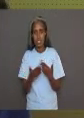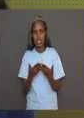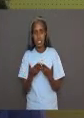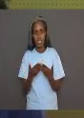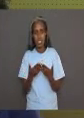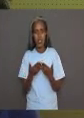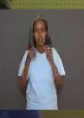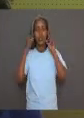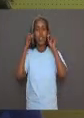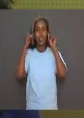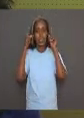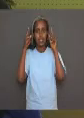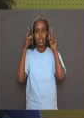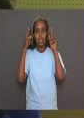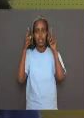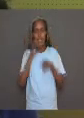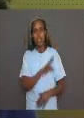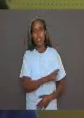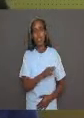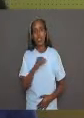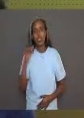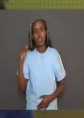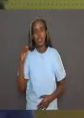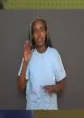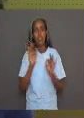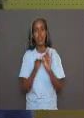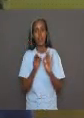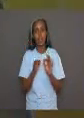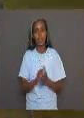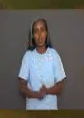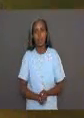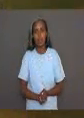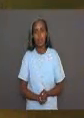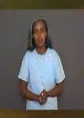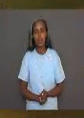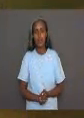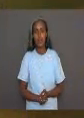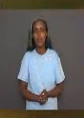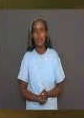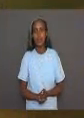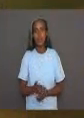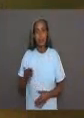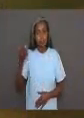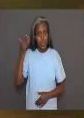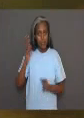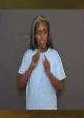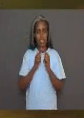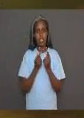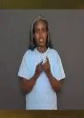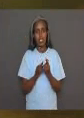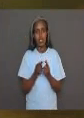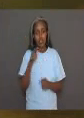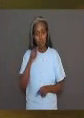to understand and interpret. In previous grades,